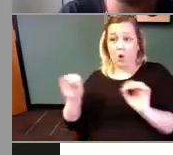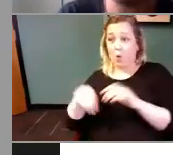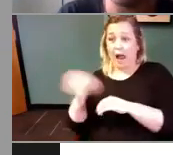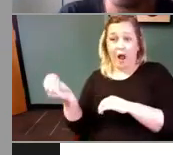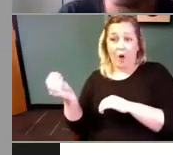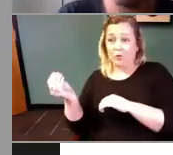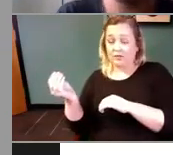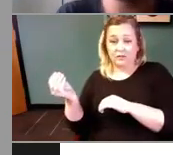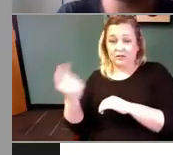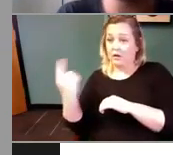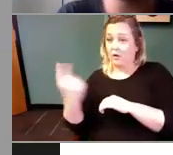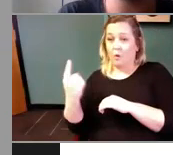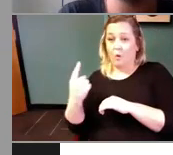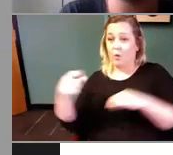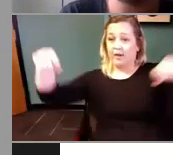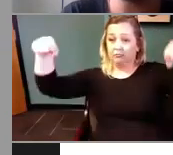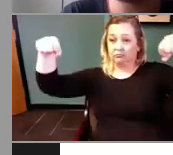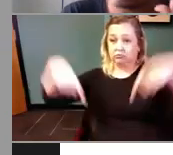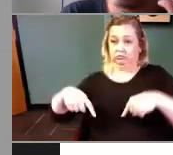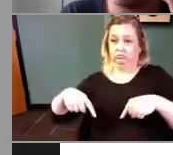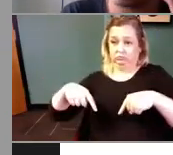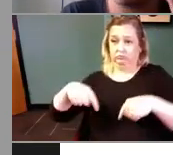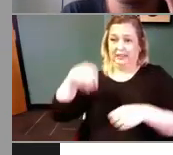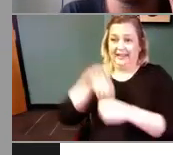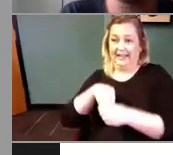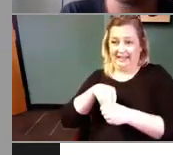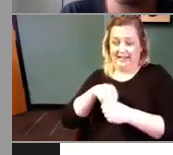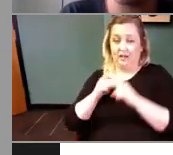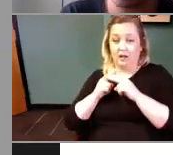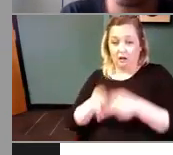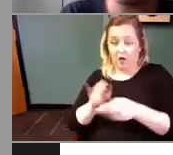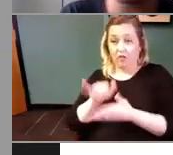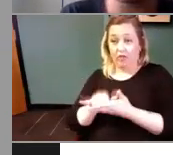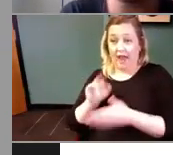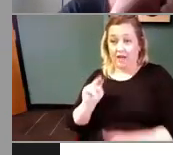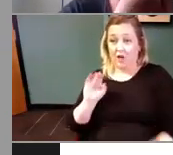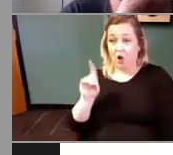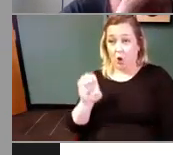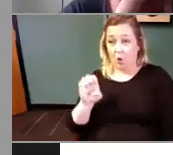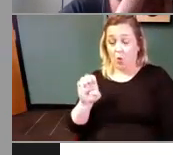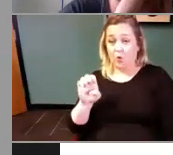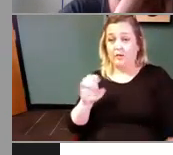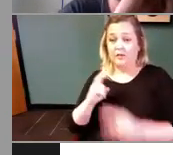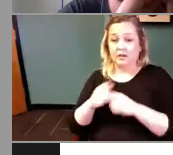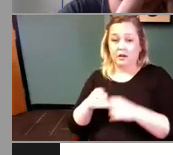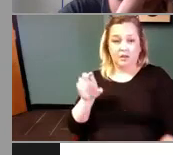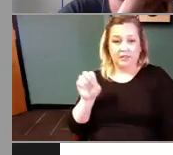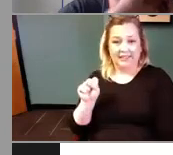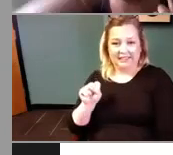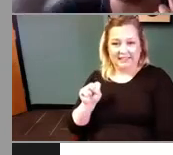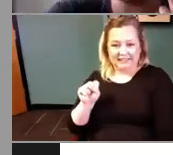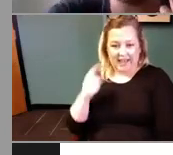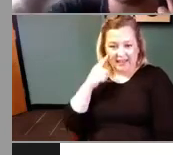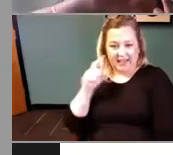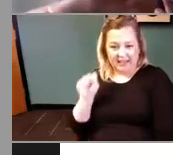only has inward edges. We call those nodes as sink nodes. So source nodes are where you always have